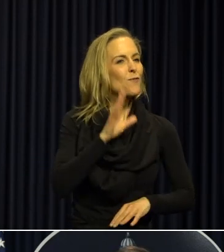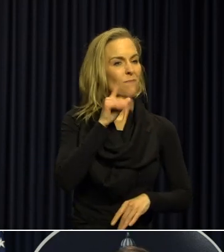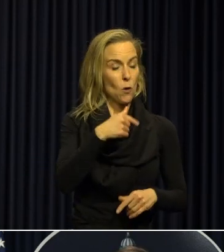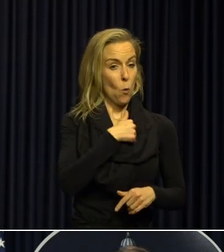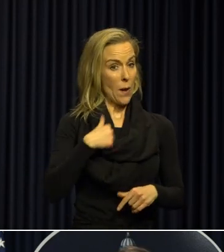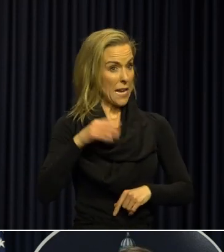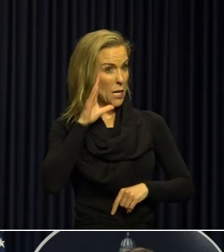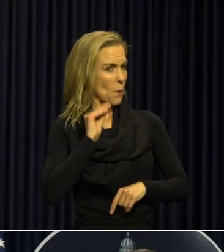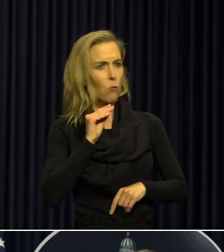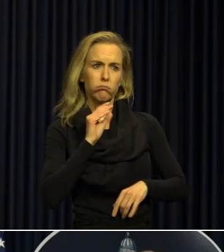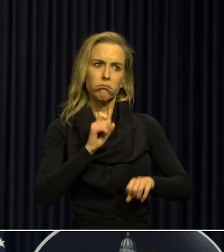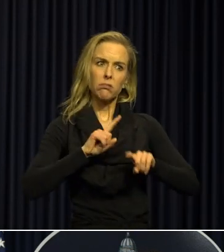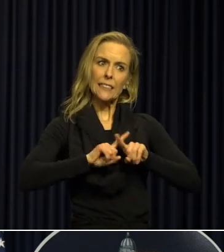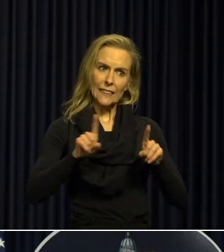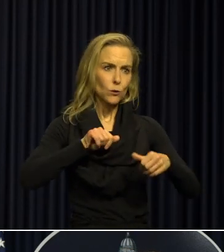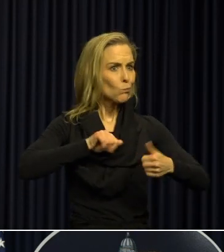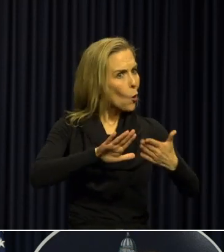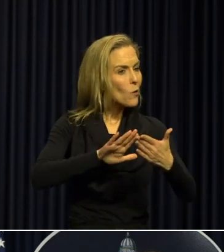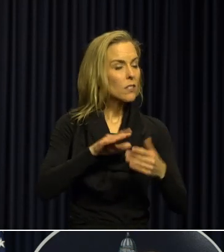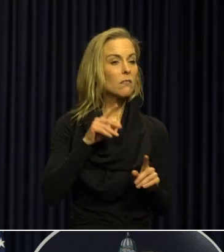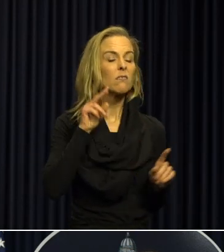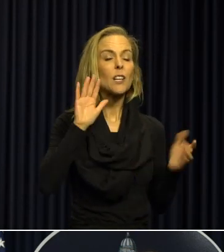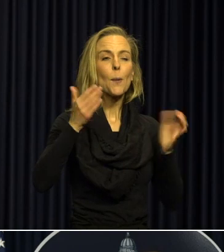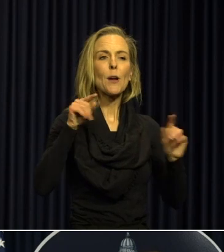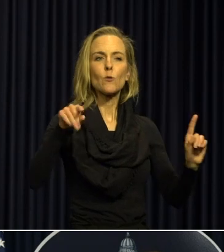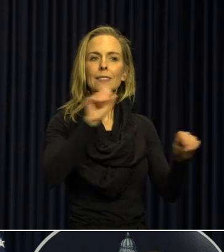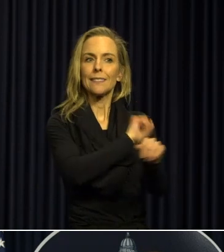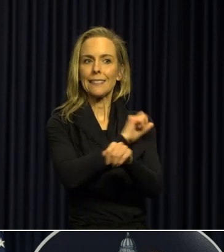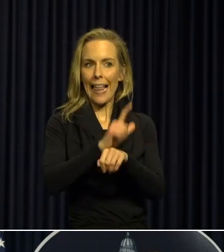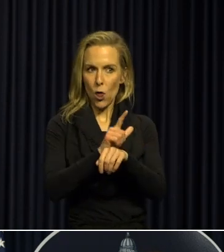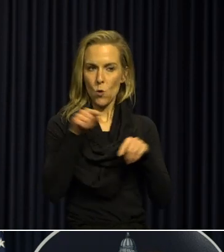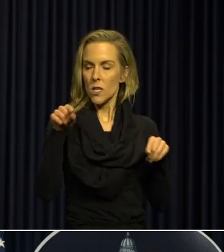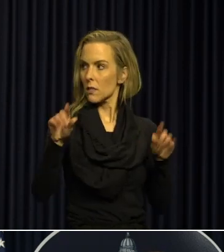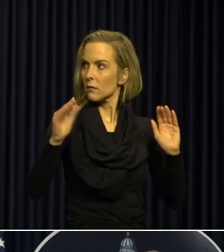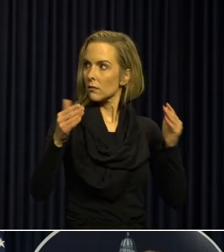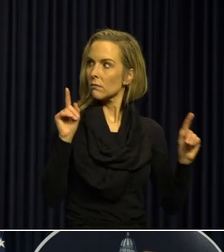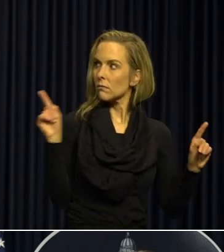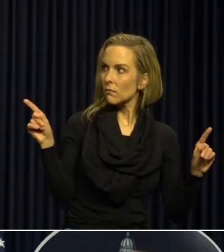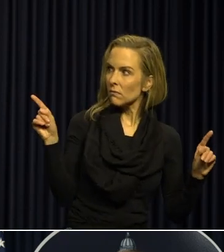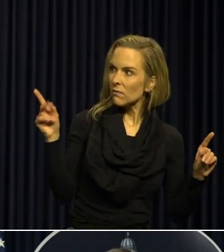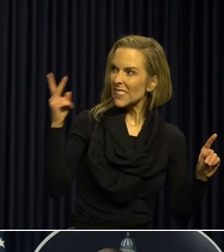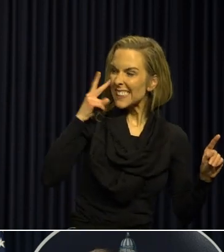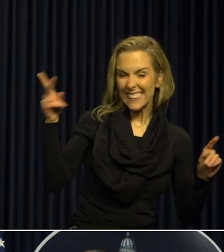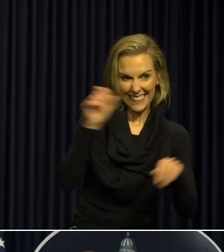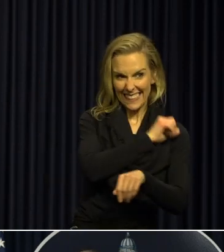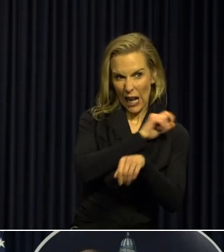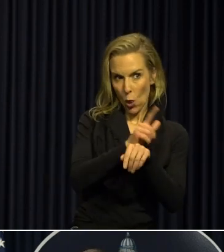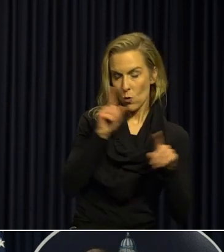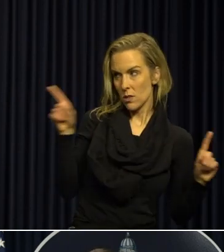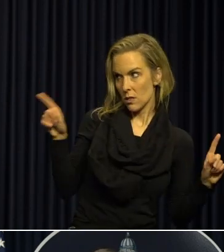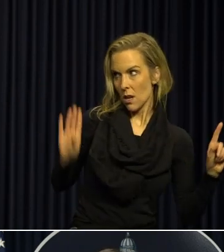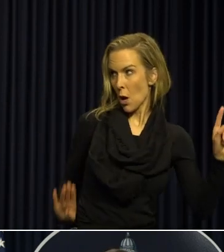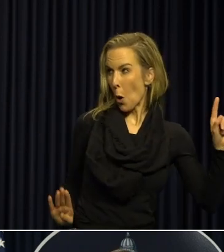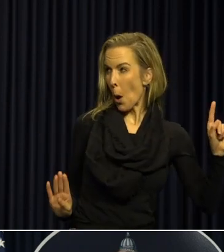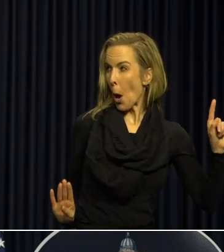experience. So let's look at St. Louis, which is next. All right, so you see in St. Louis, a lot like what we have done,